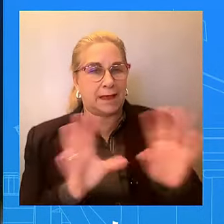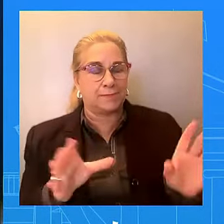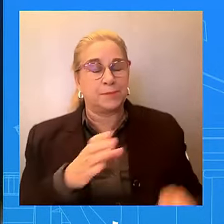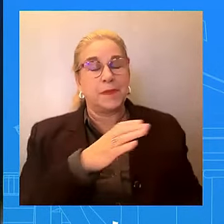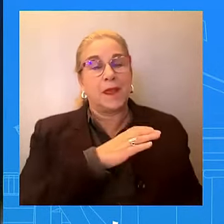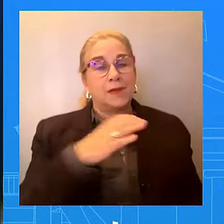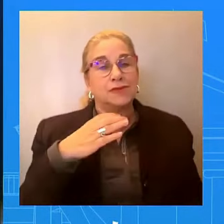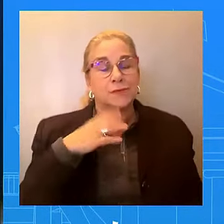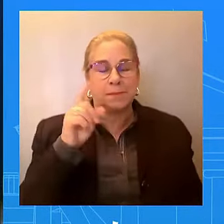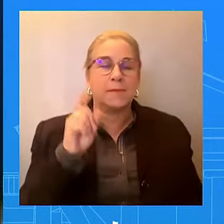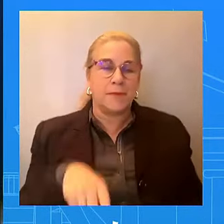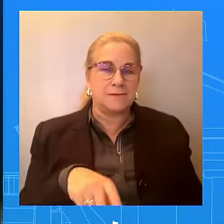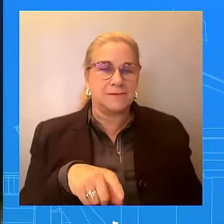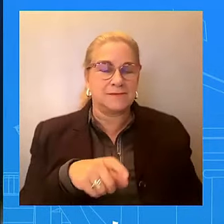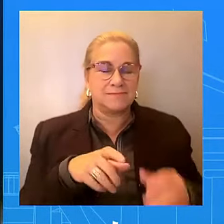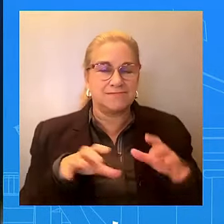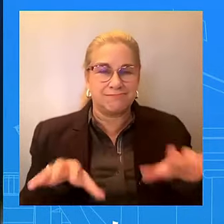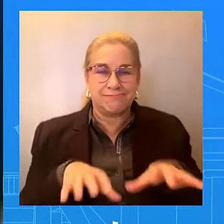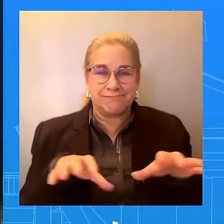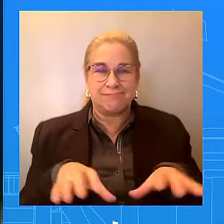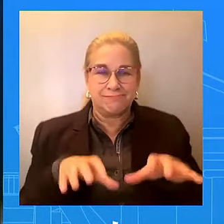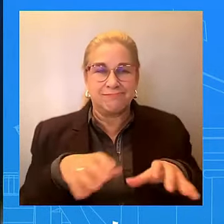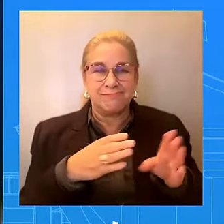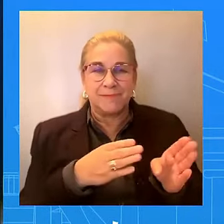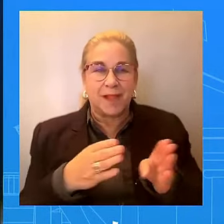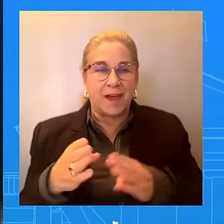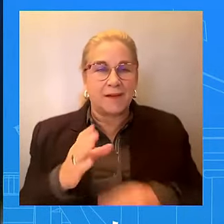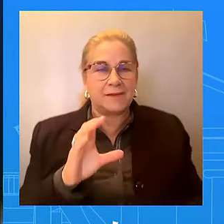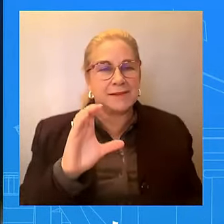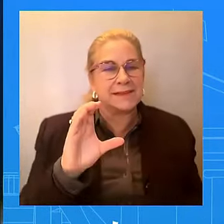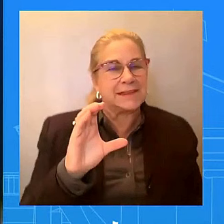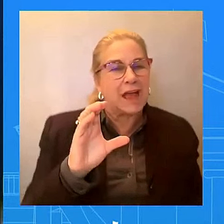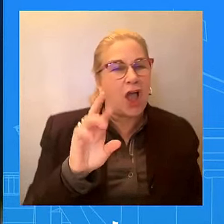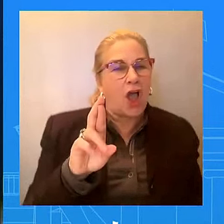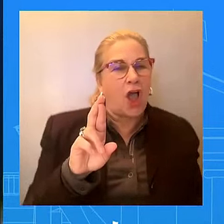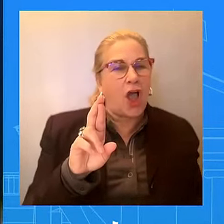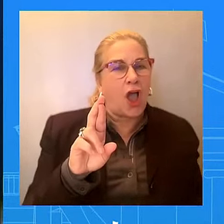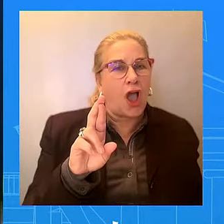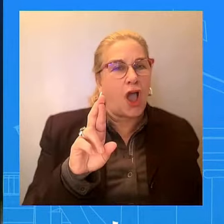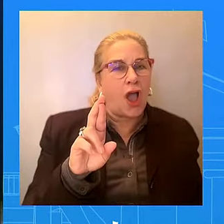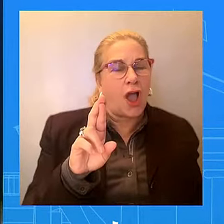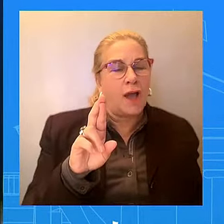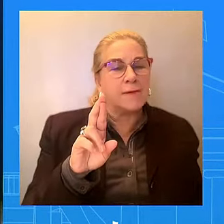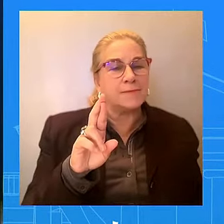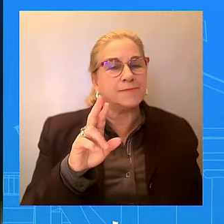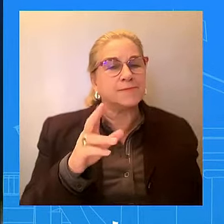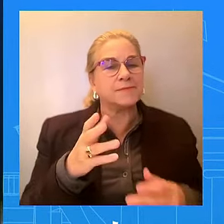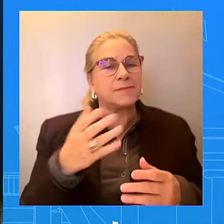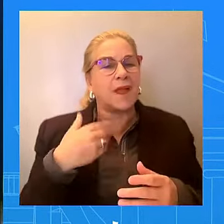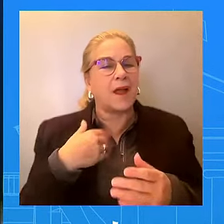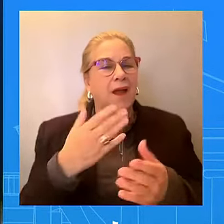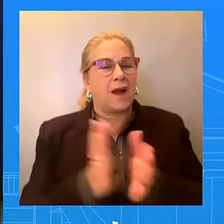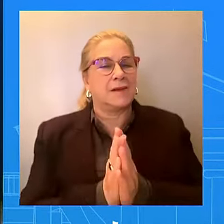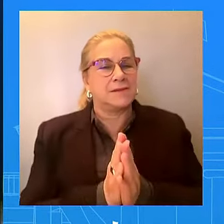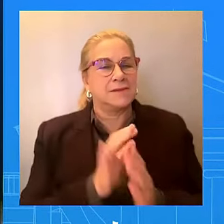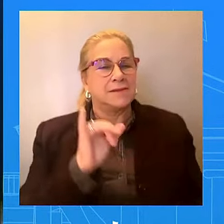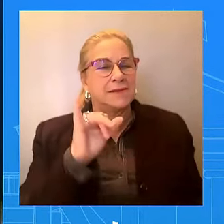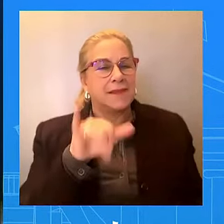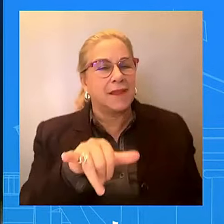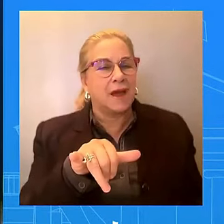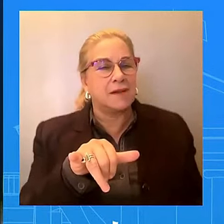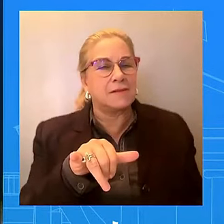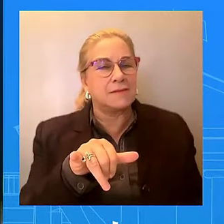pretty robust ask in the CR for to make sure that we continued to fund